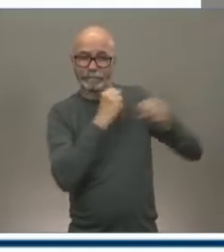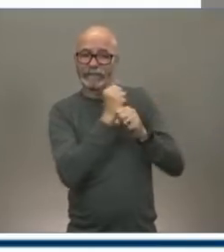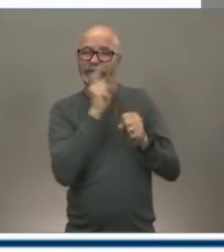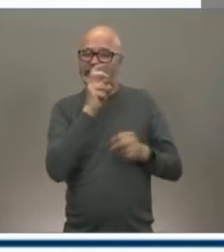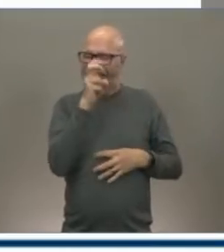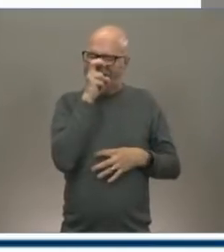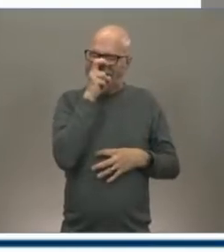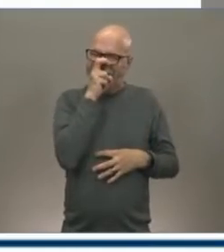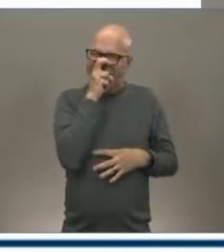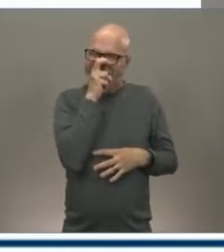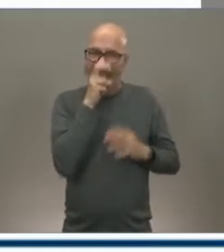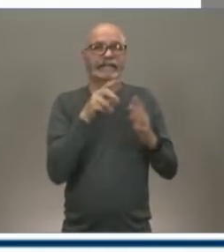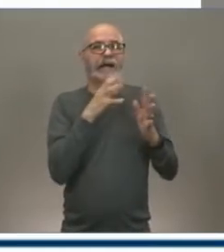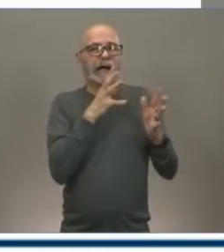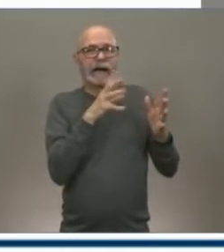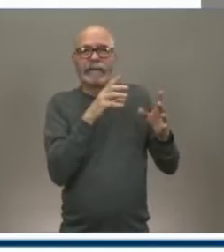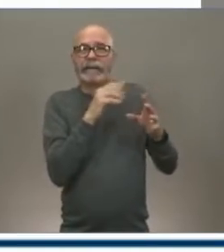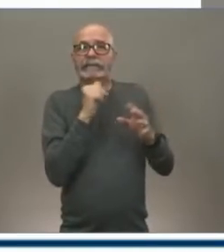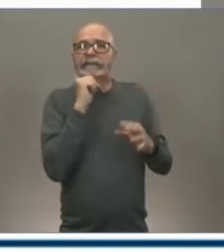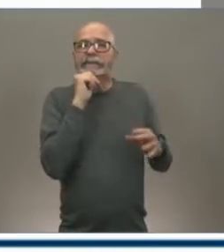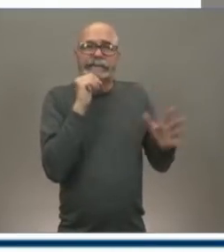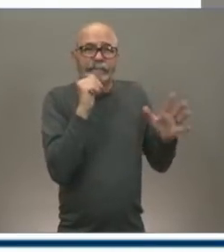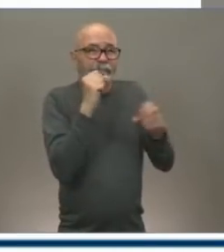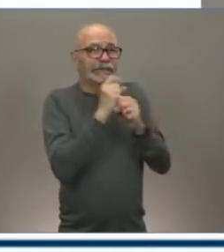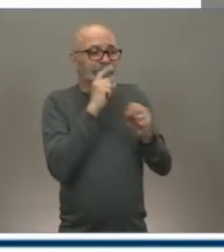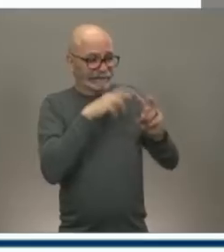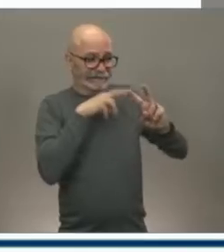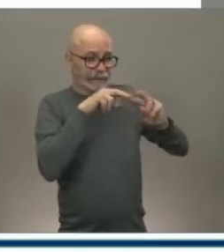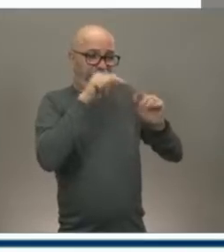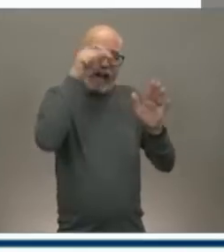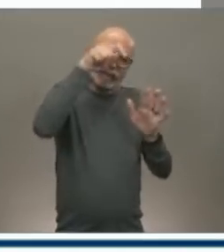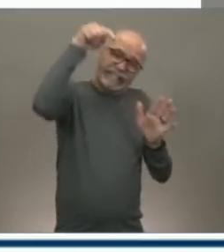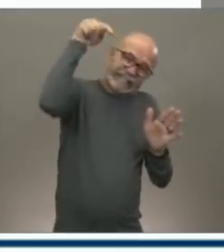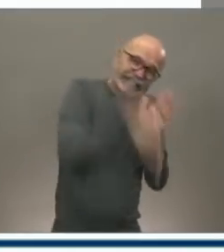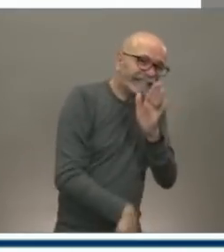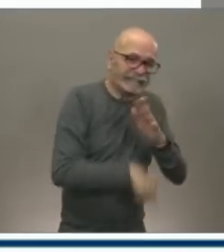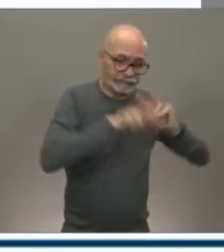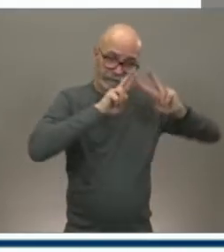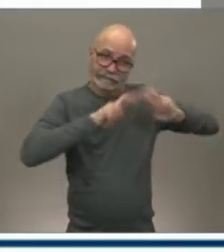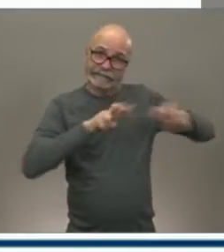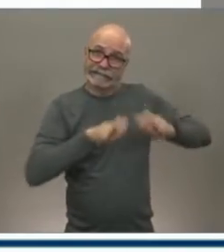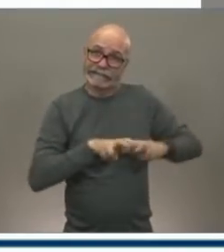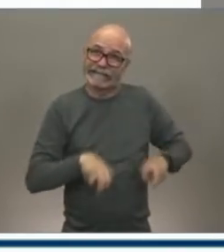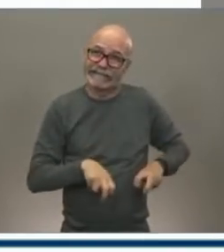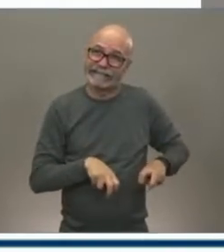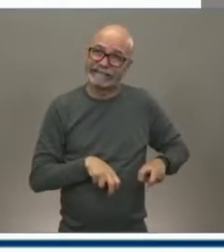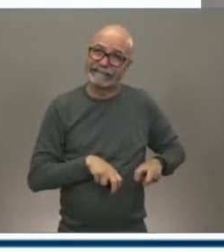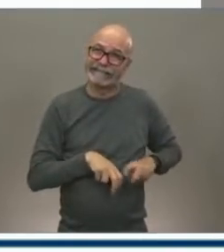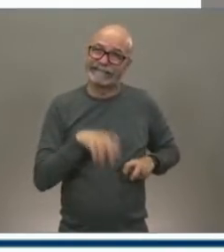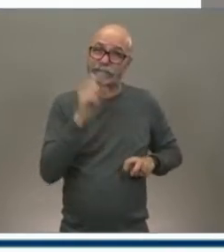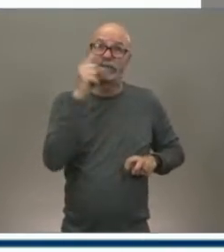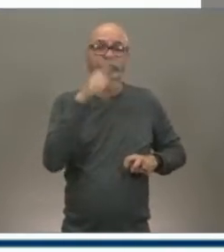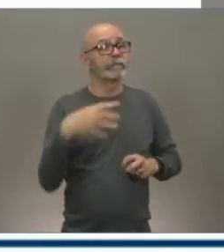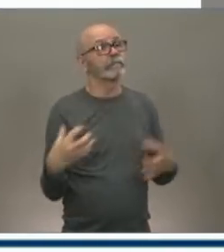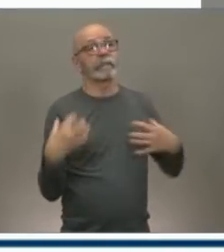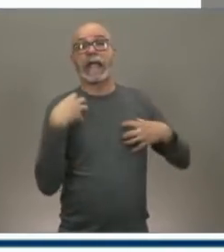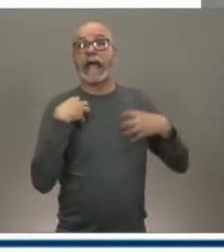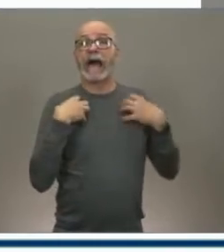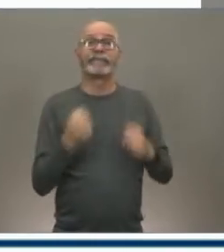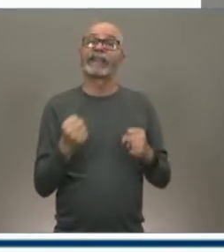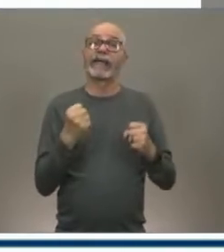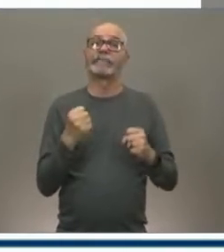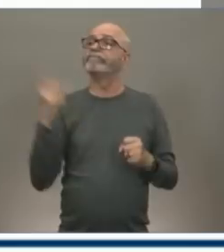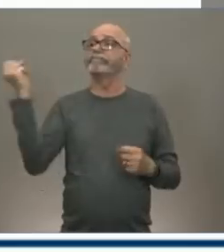effectiveness, and that's happening right now. None of the vaccine products have yet actually been licensed by Health Canada, because Health Canada is taking